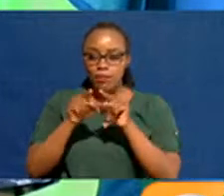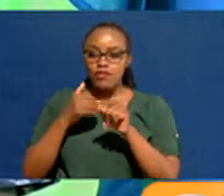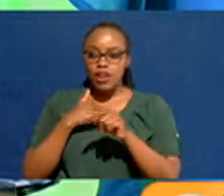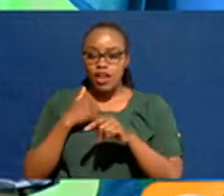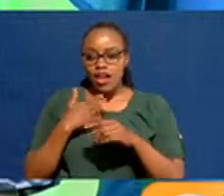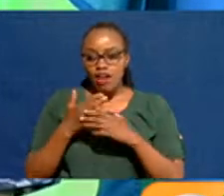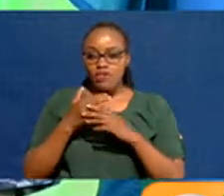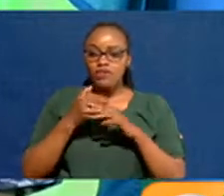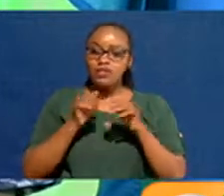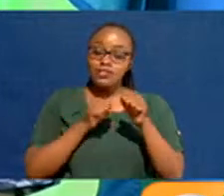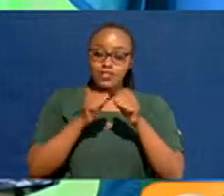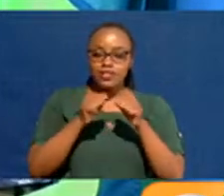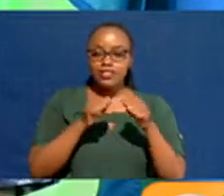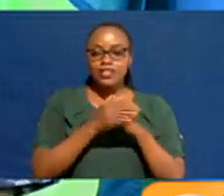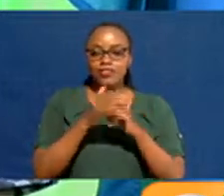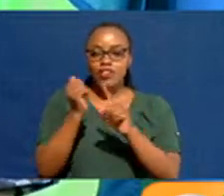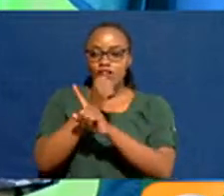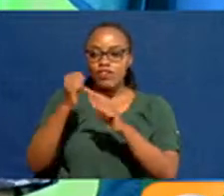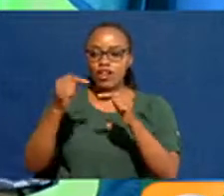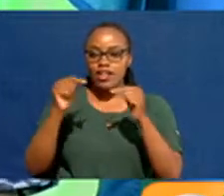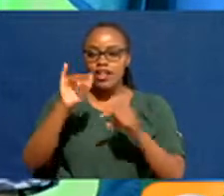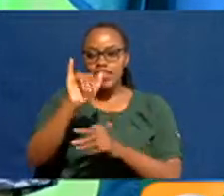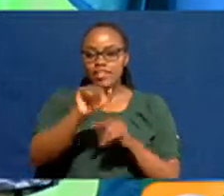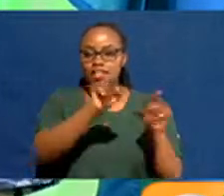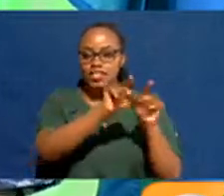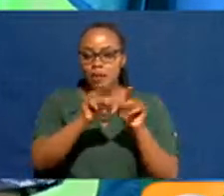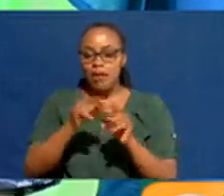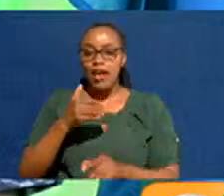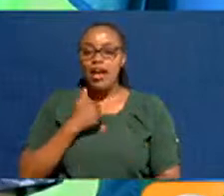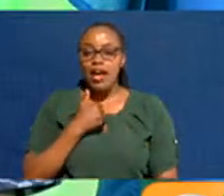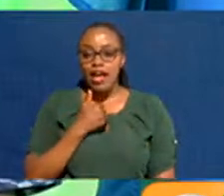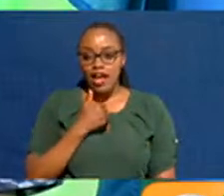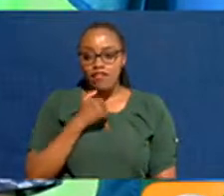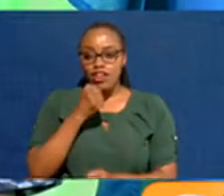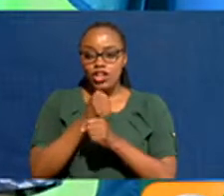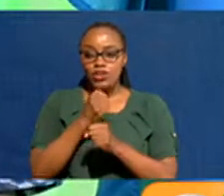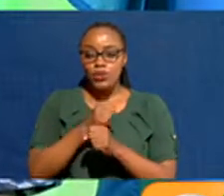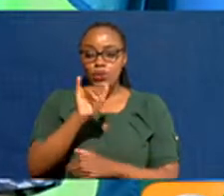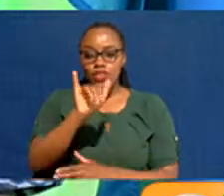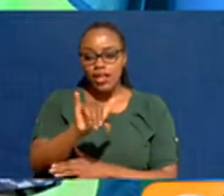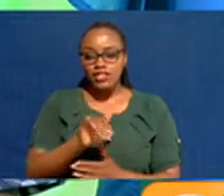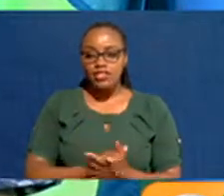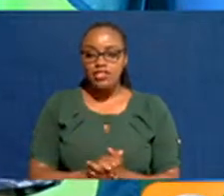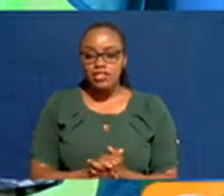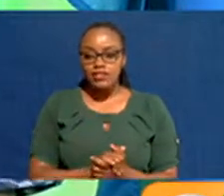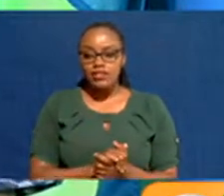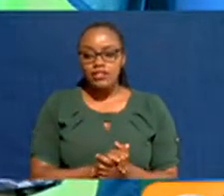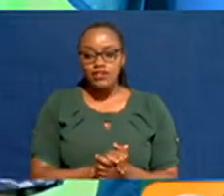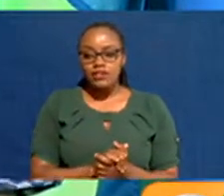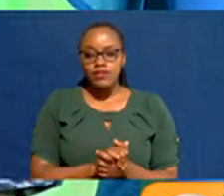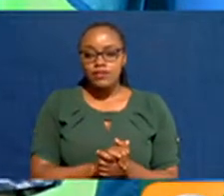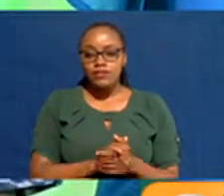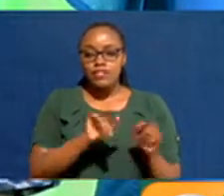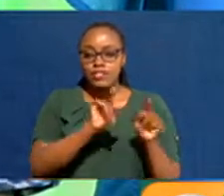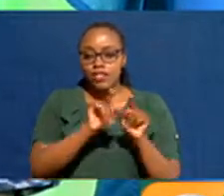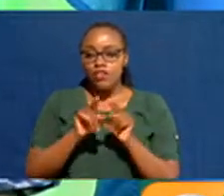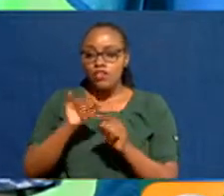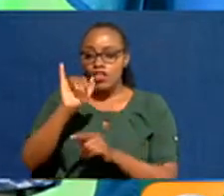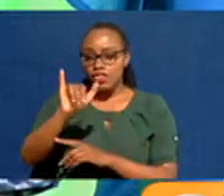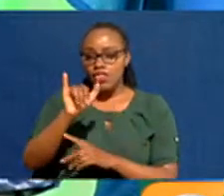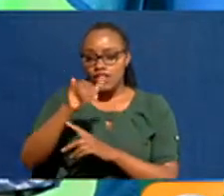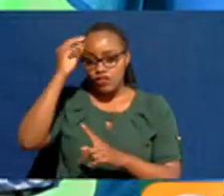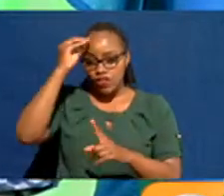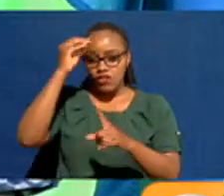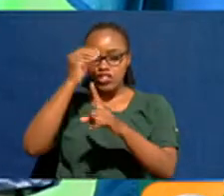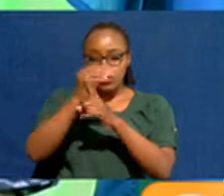have gone out of the way, we will raise it with the people of Kenya. And I want to call out the Standard newspaper. They owe the office of the deputy president an